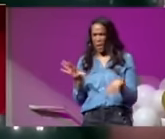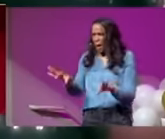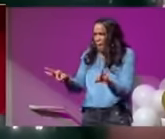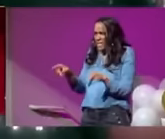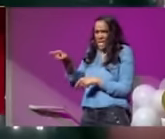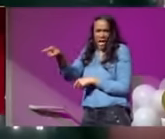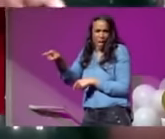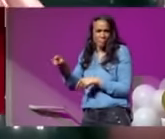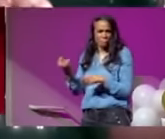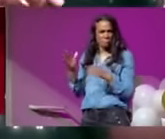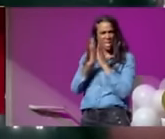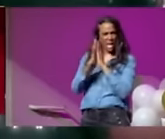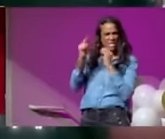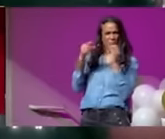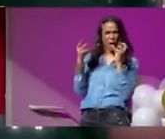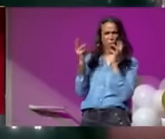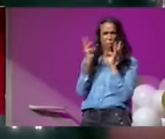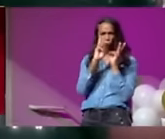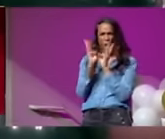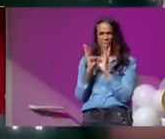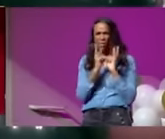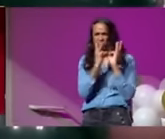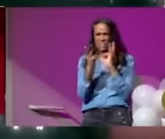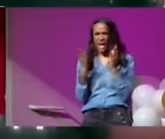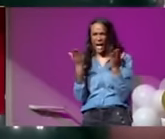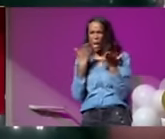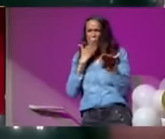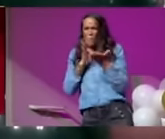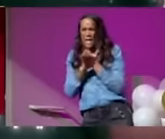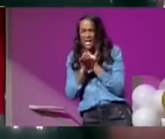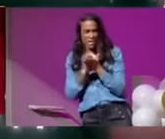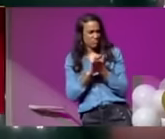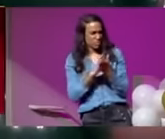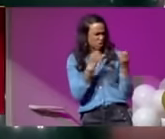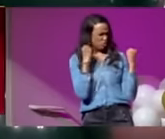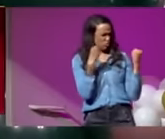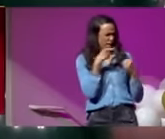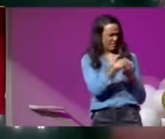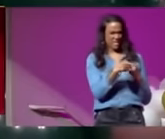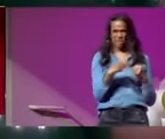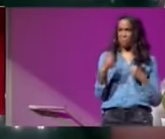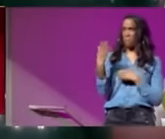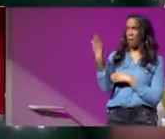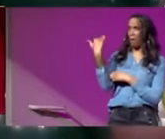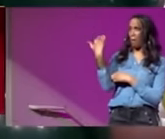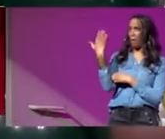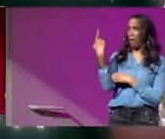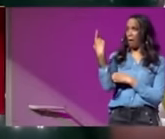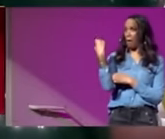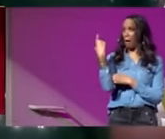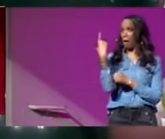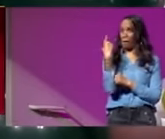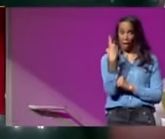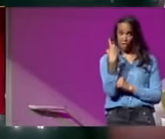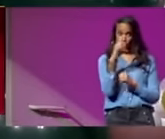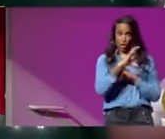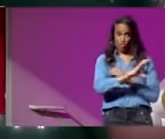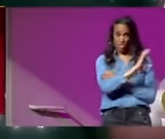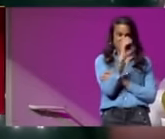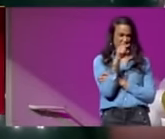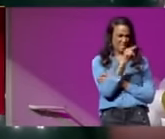and how bad it could get. And that's when he volunteered that last Christmas was for him